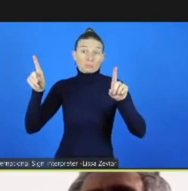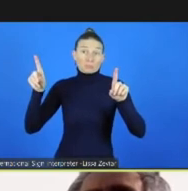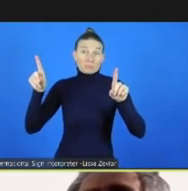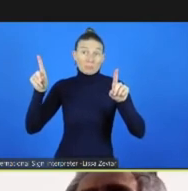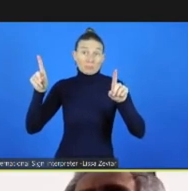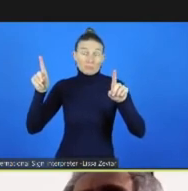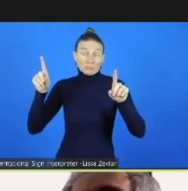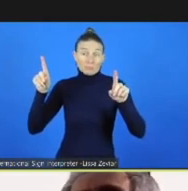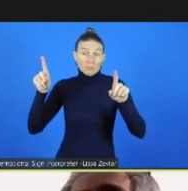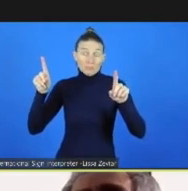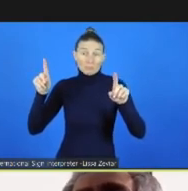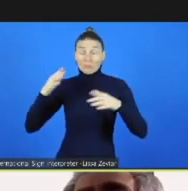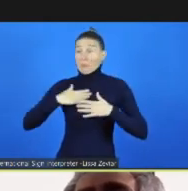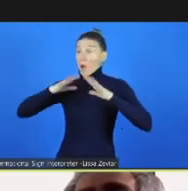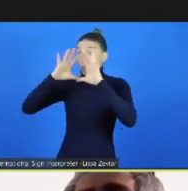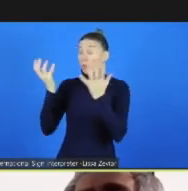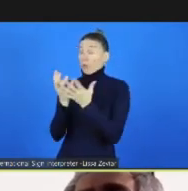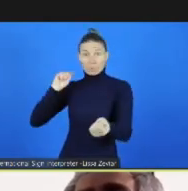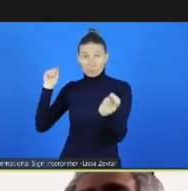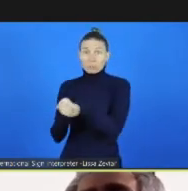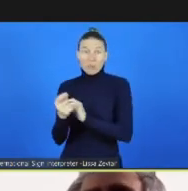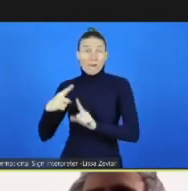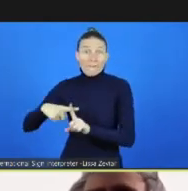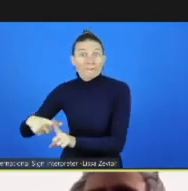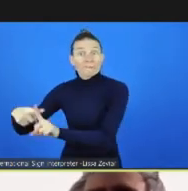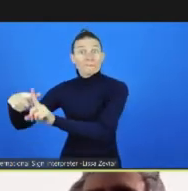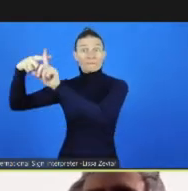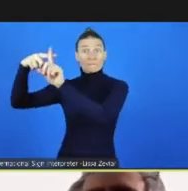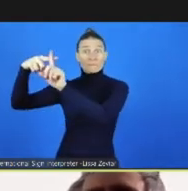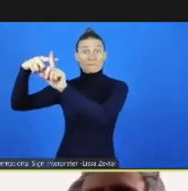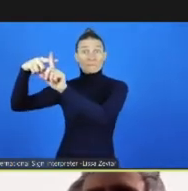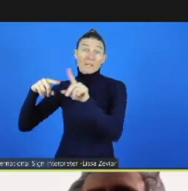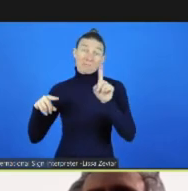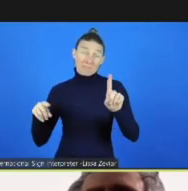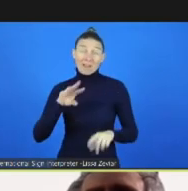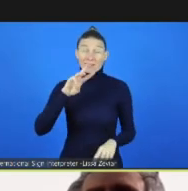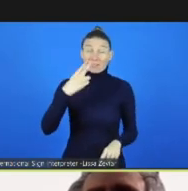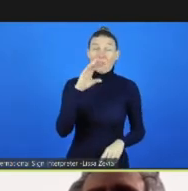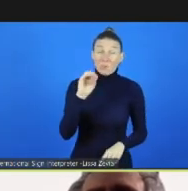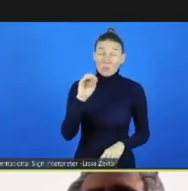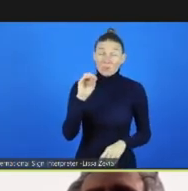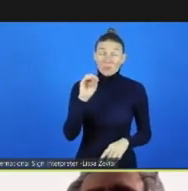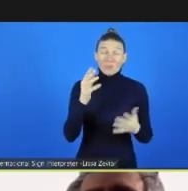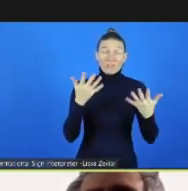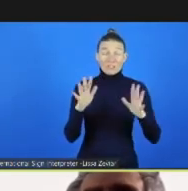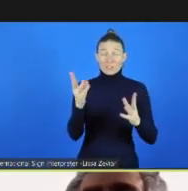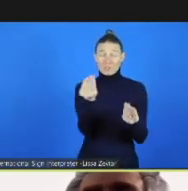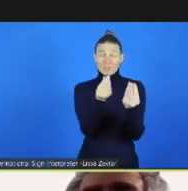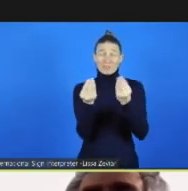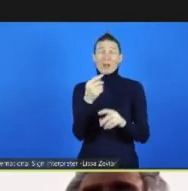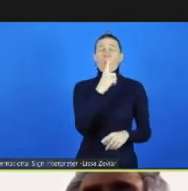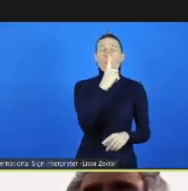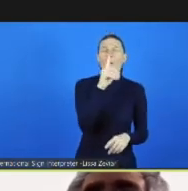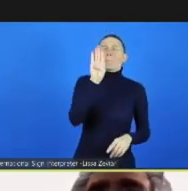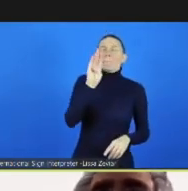world. But we also know that the World Health Organization estimates 1 billion people with